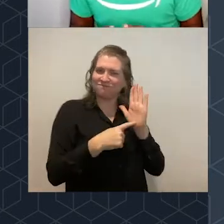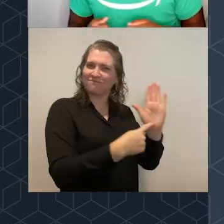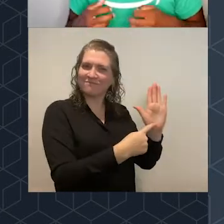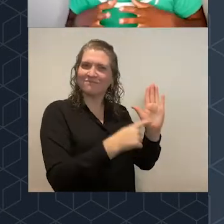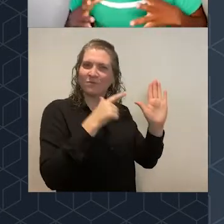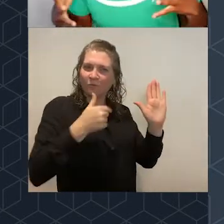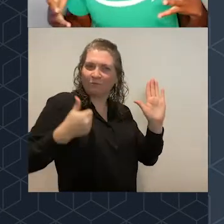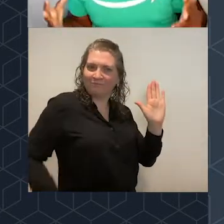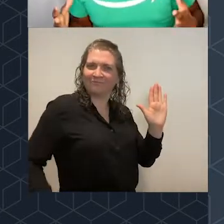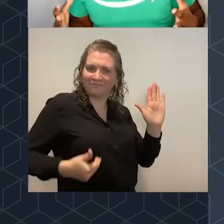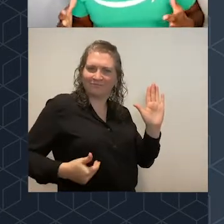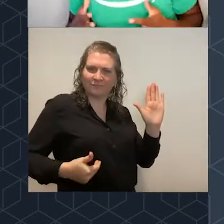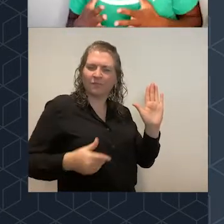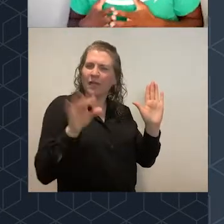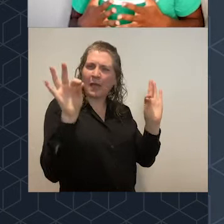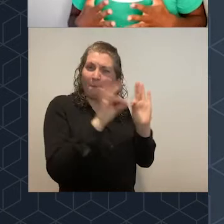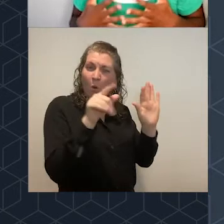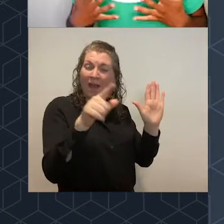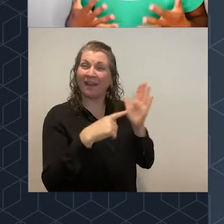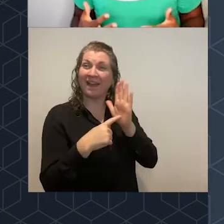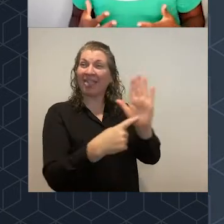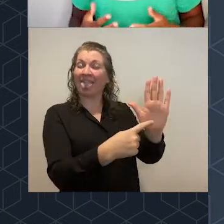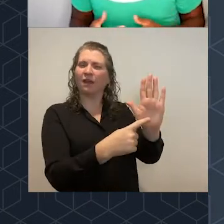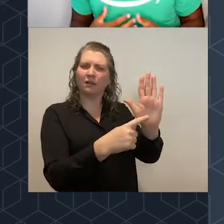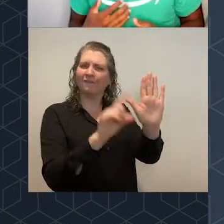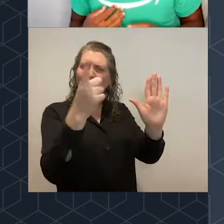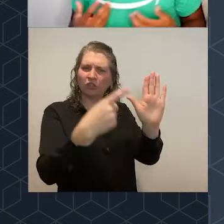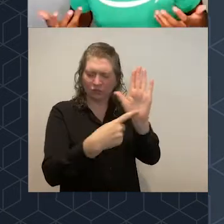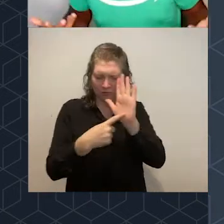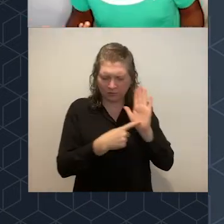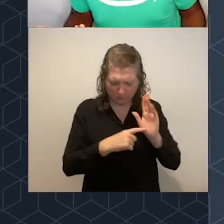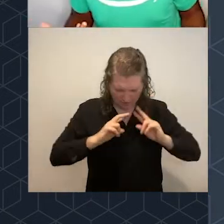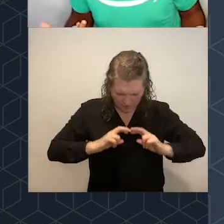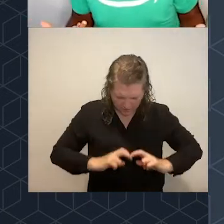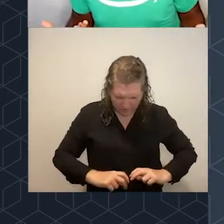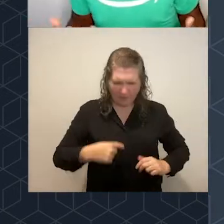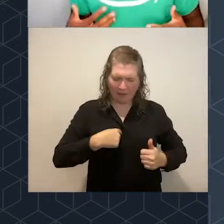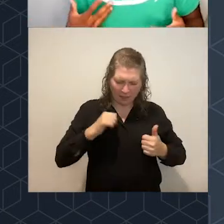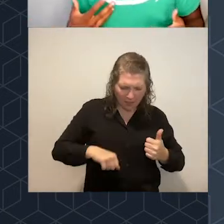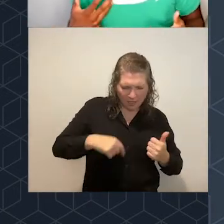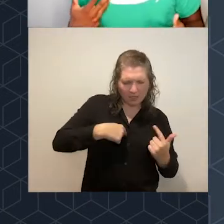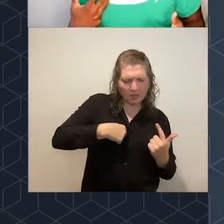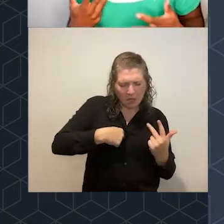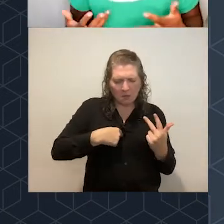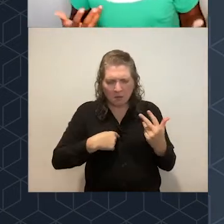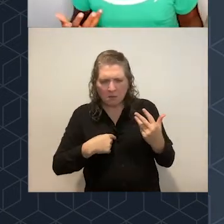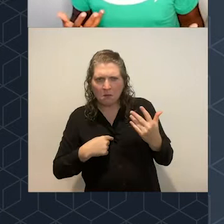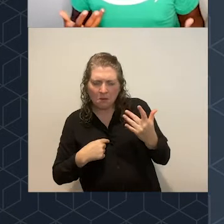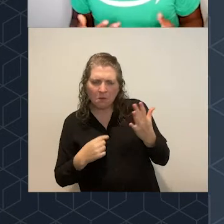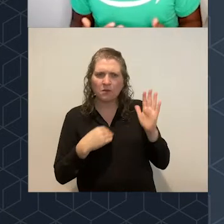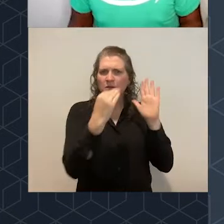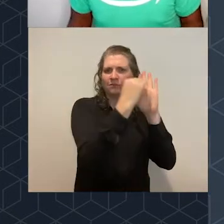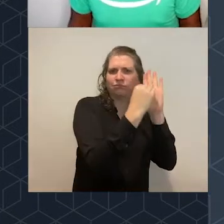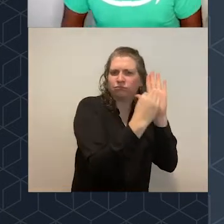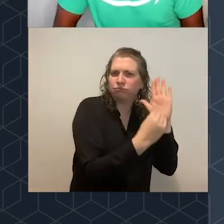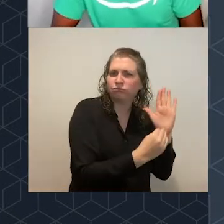passion. You want to create that vision of what you want to become. This is actually the fun part. You know, you're able to figure out what you